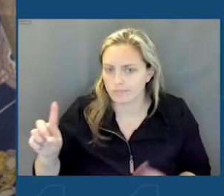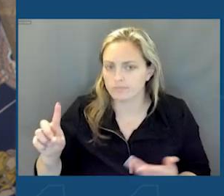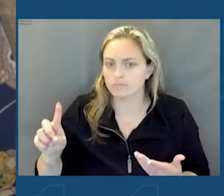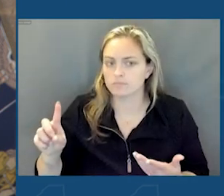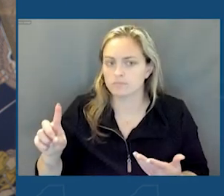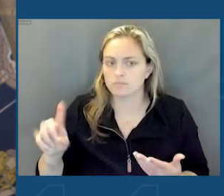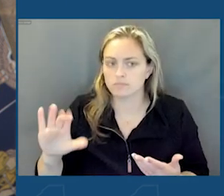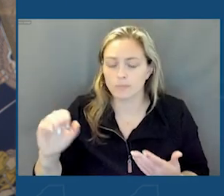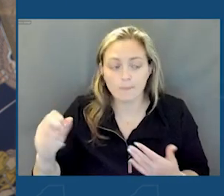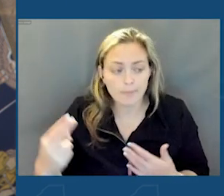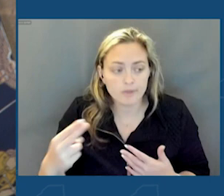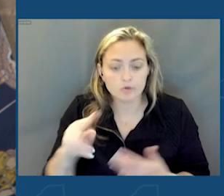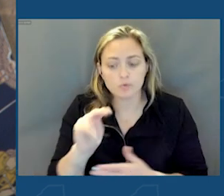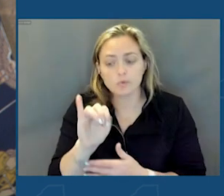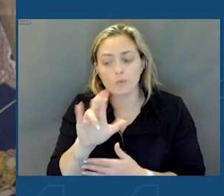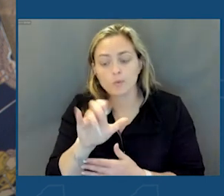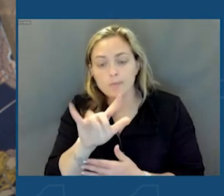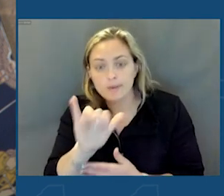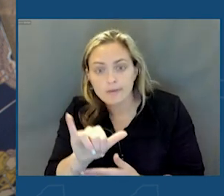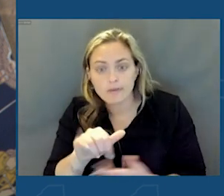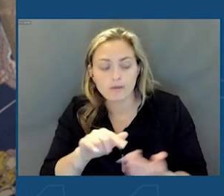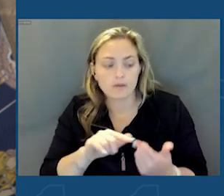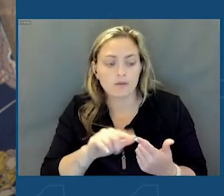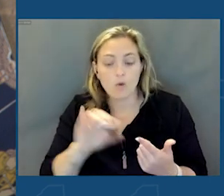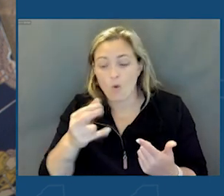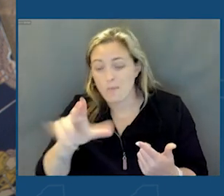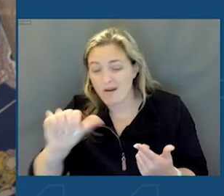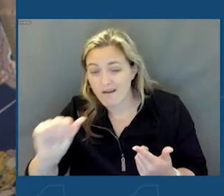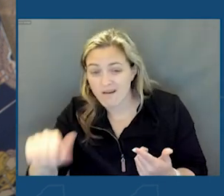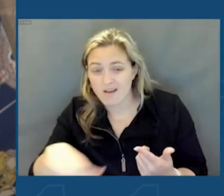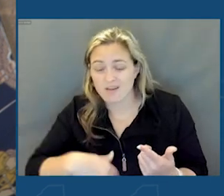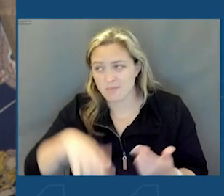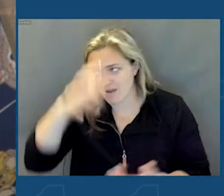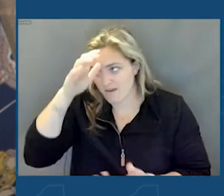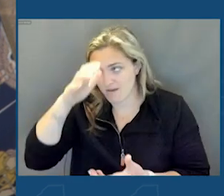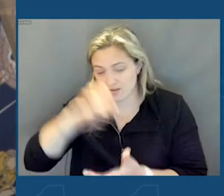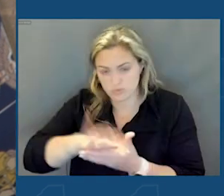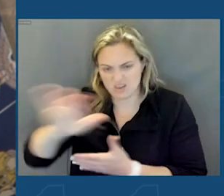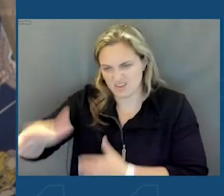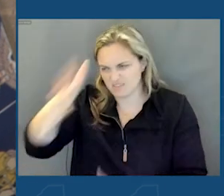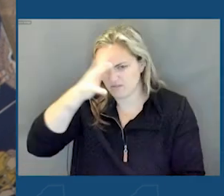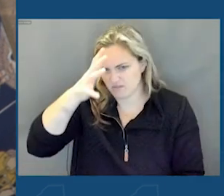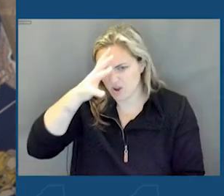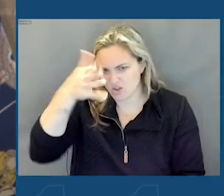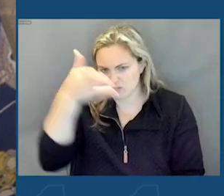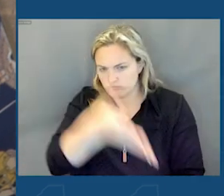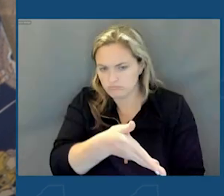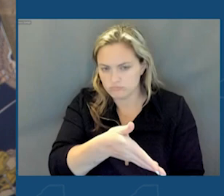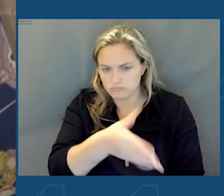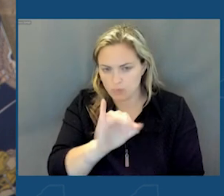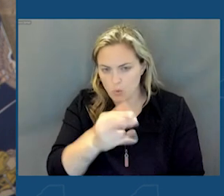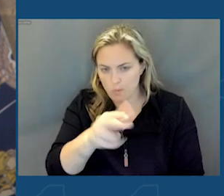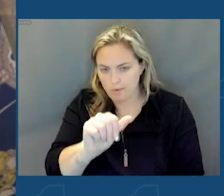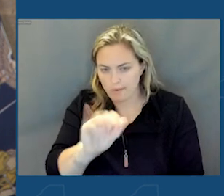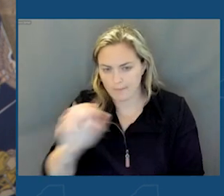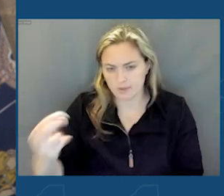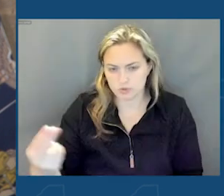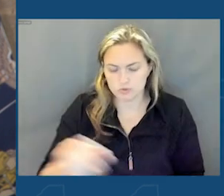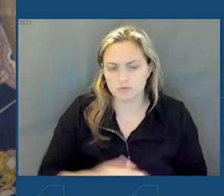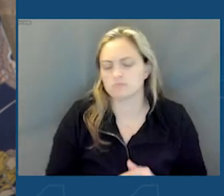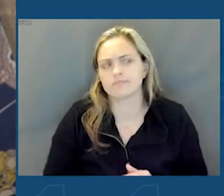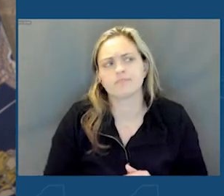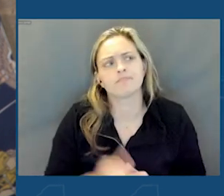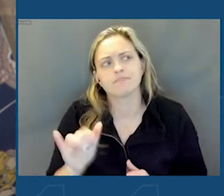of Normandy, Omaha, where my husband's father landed at Omaha Beach. We also had